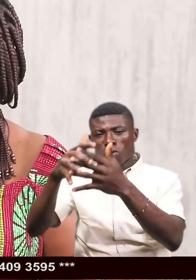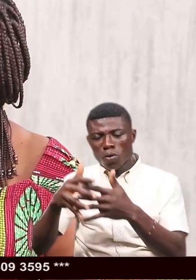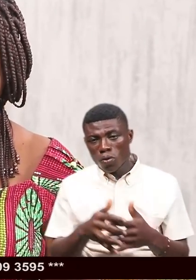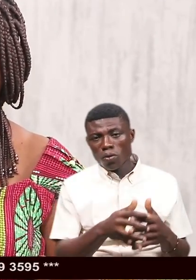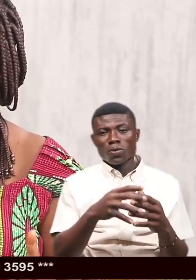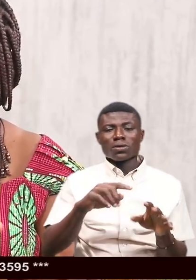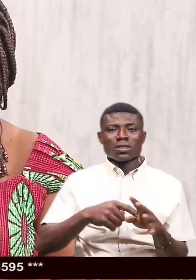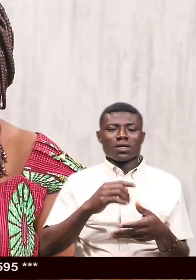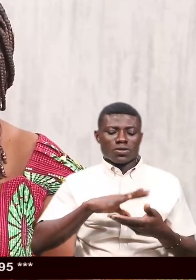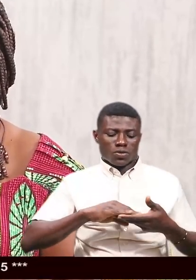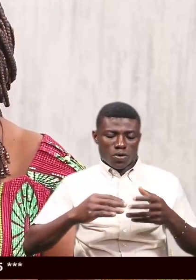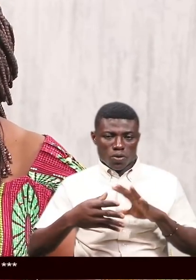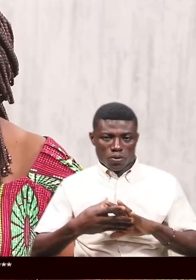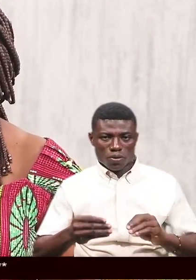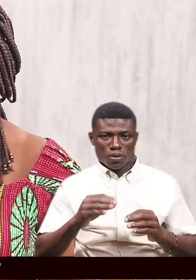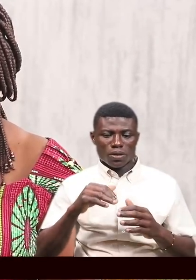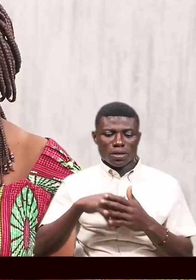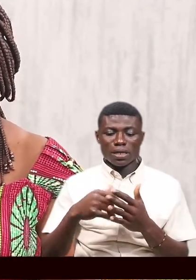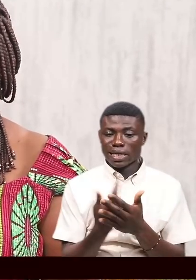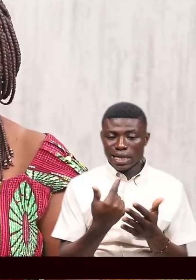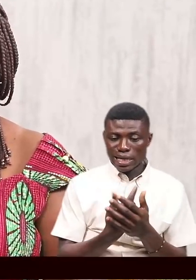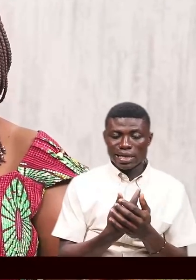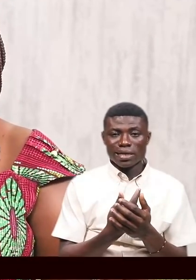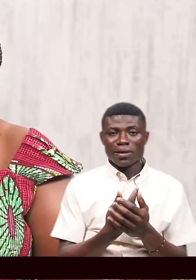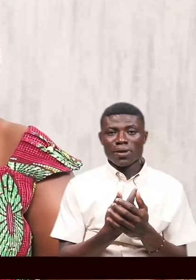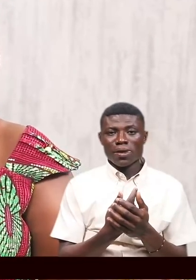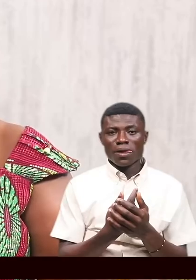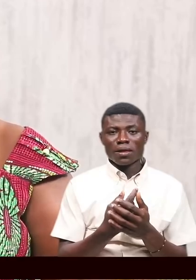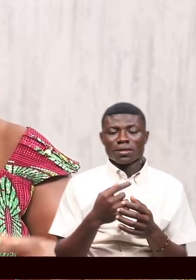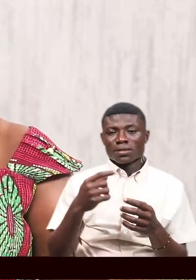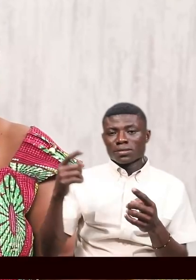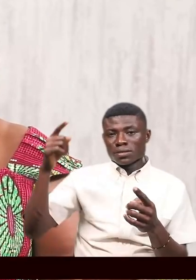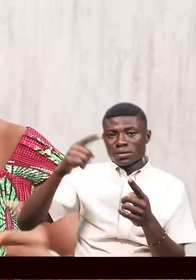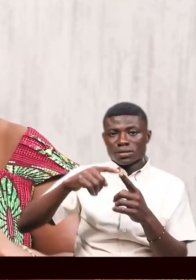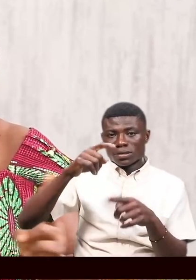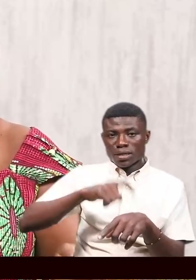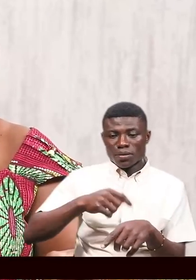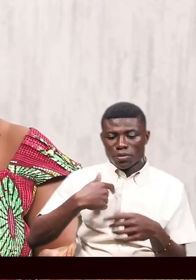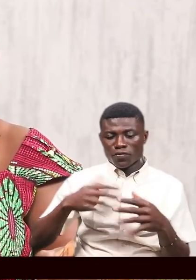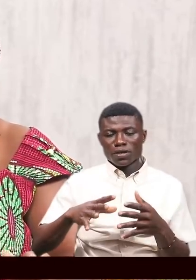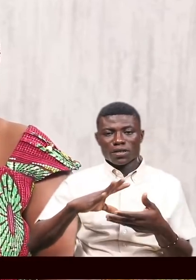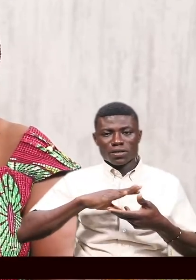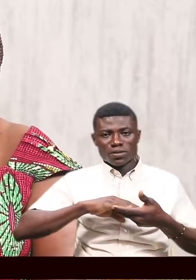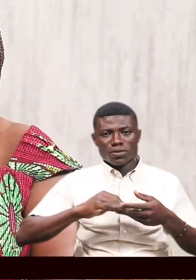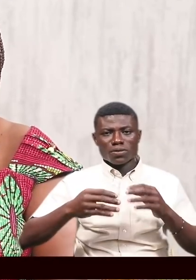ni beginning na o wo gana e de ko si time a me end the story no